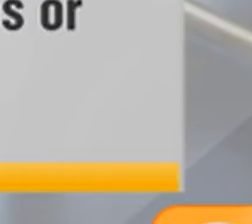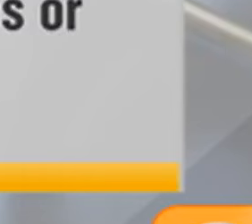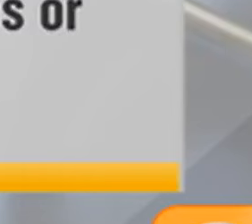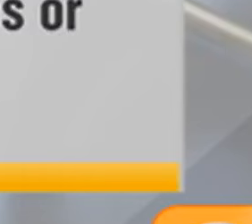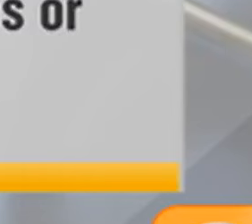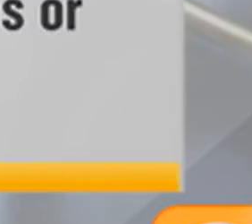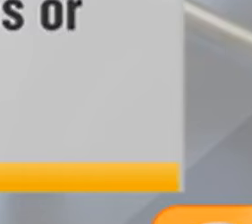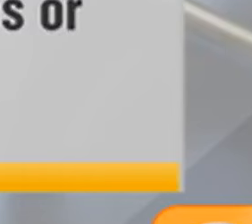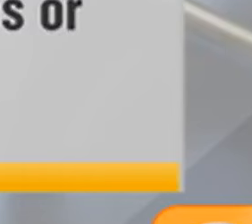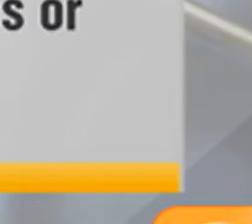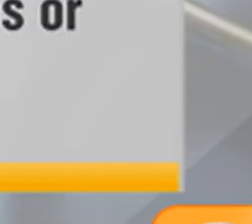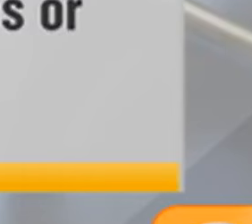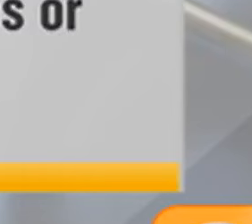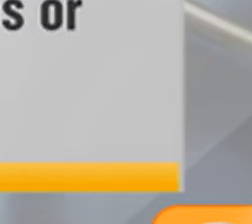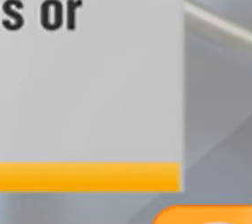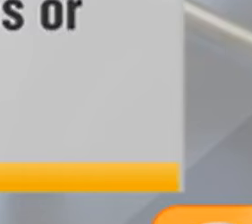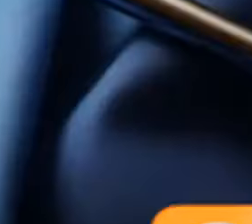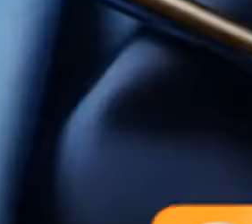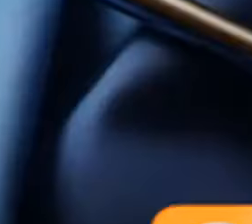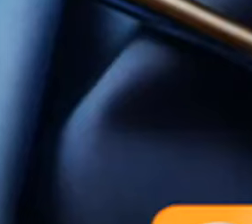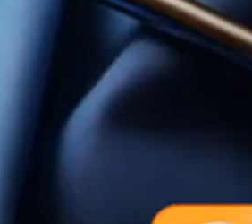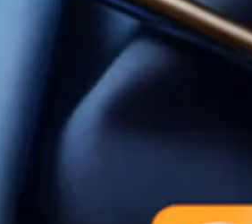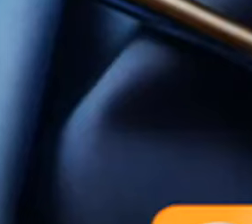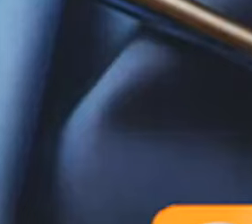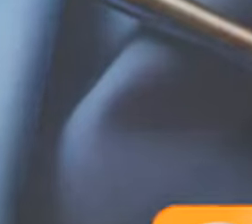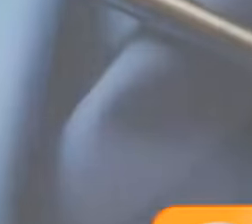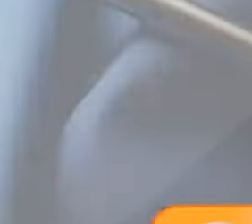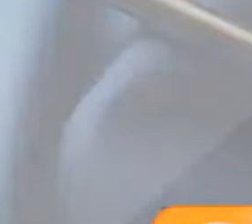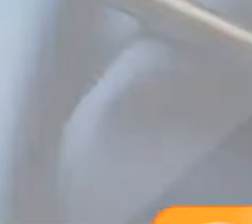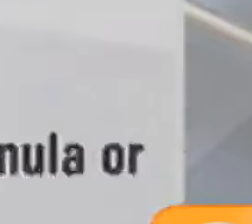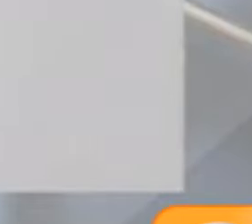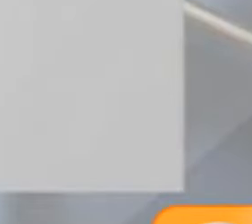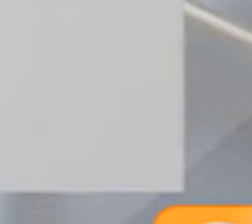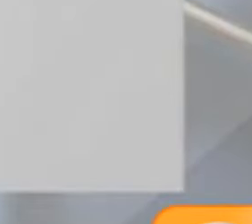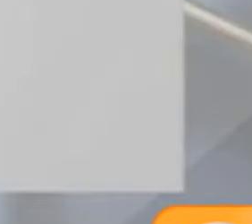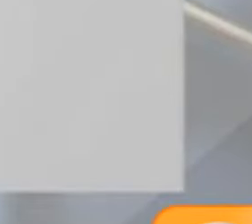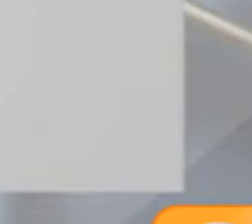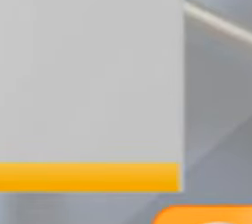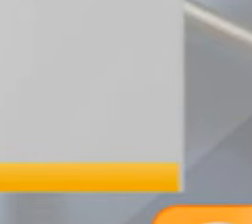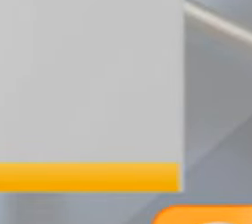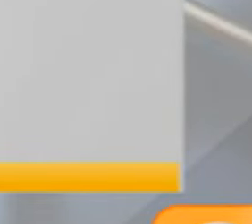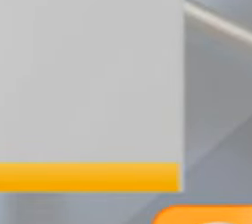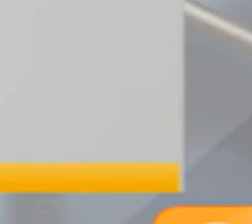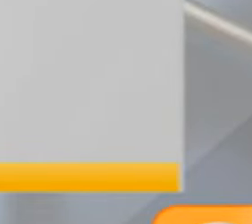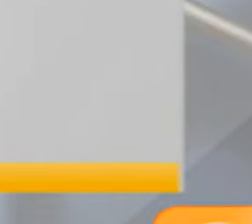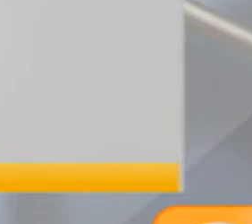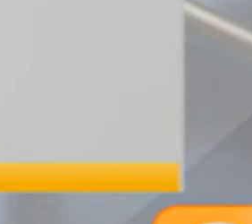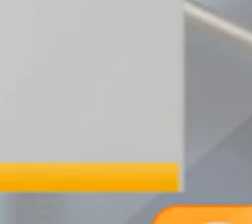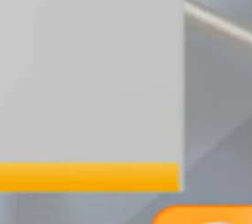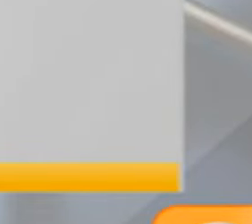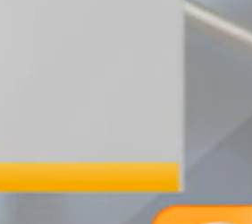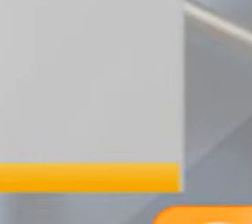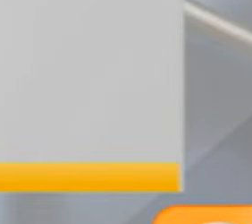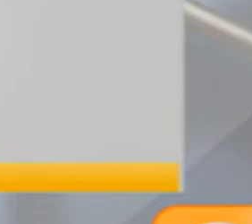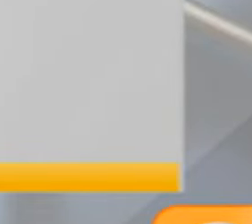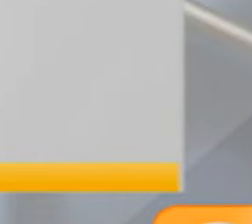no intimidation or harassment of union officials. Further, he directed that no disciplinary proceedings to be commenced or continued to